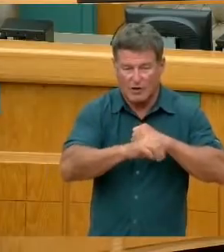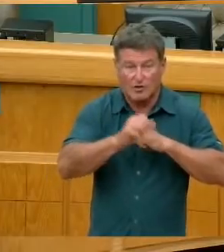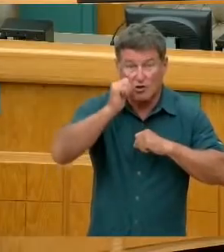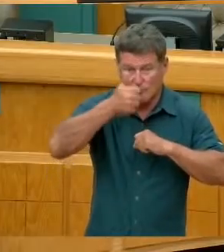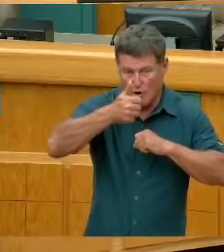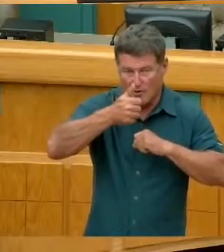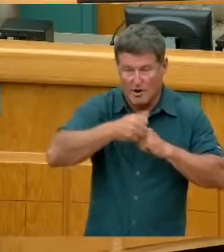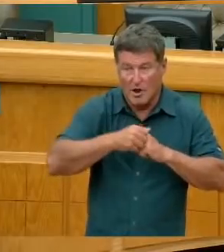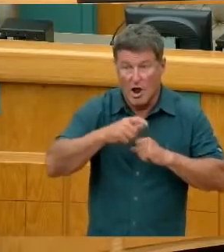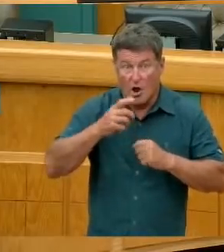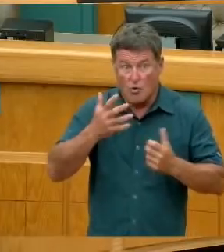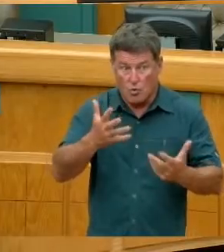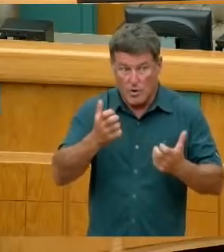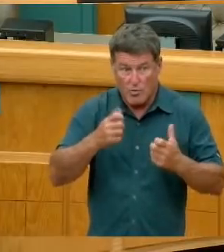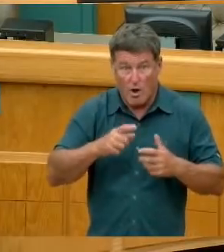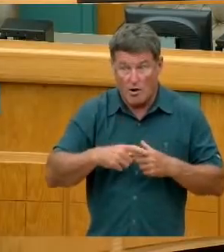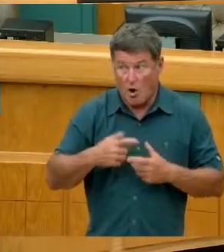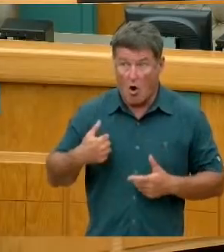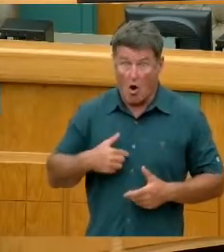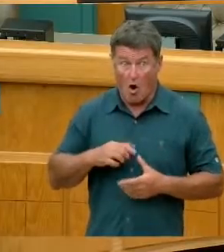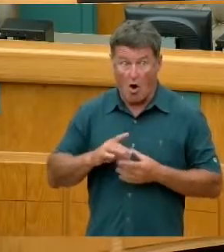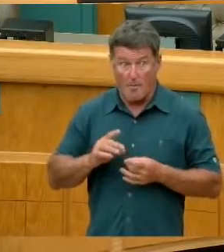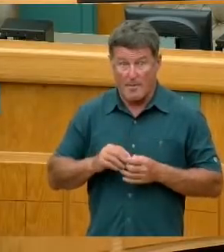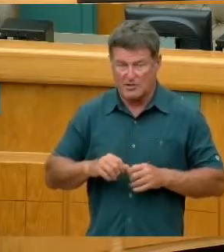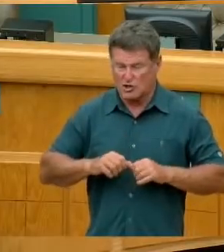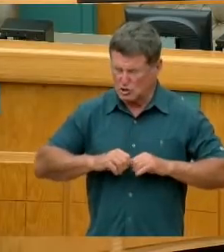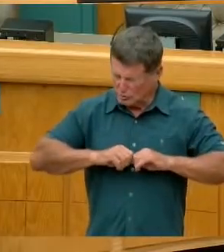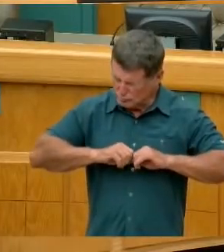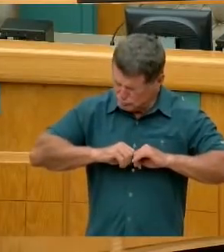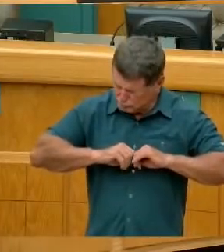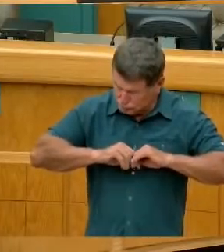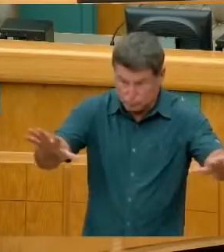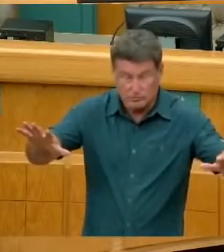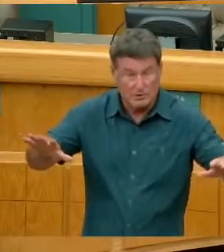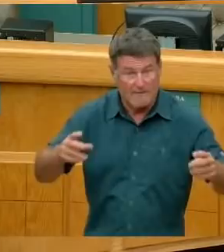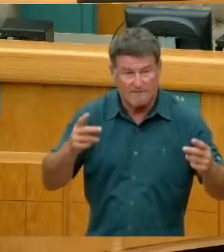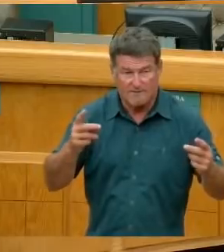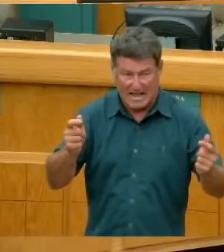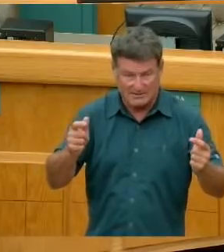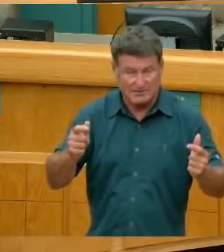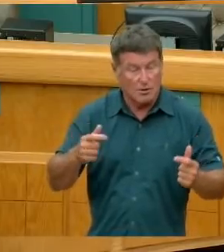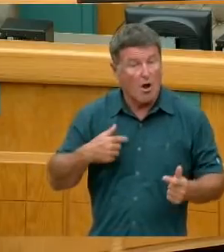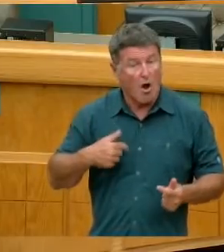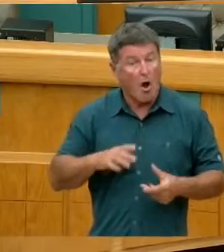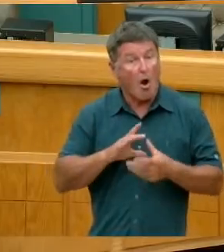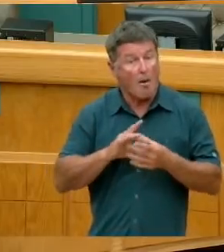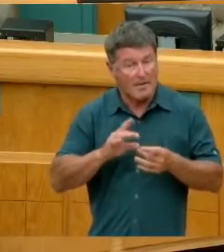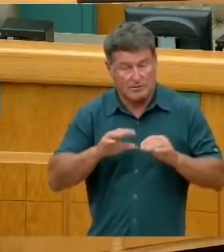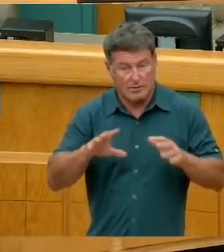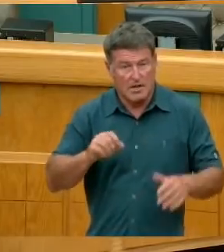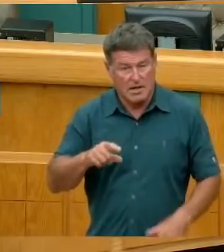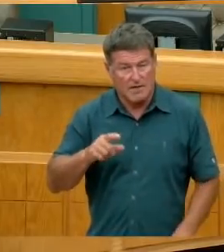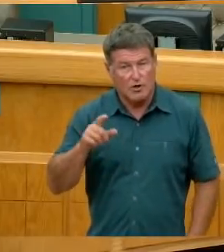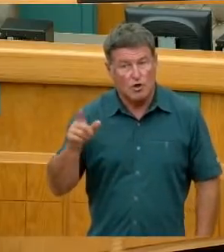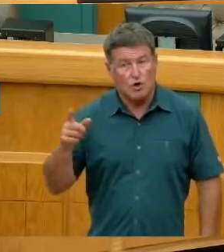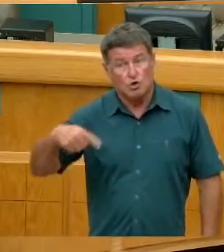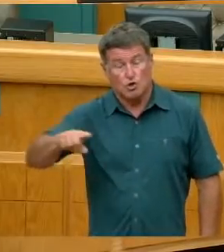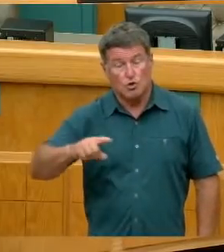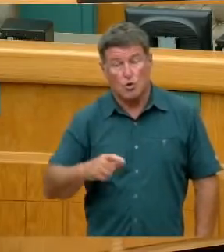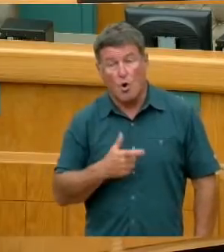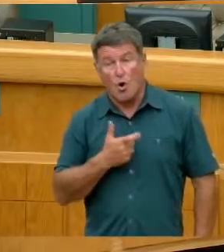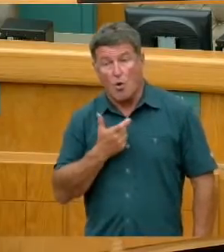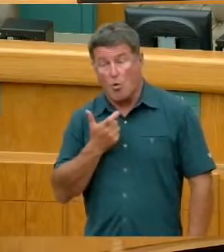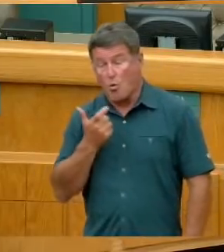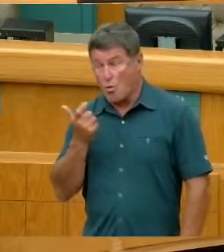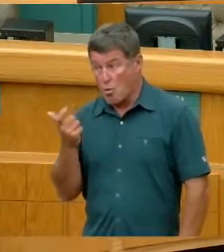launched tomorrow. We need this to spread like fire, like wildfire, because we think that if